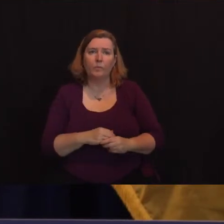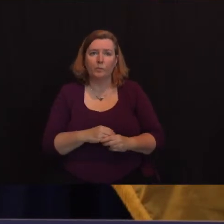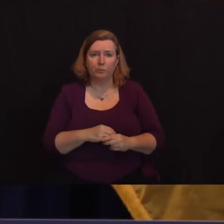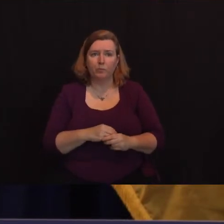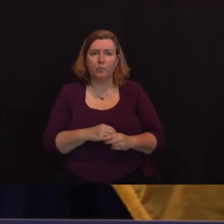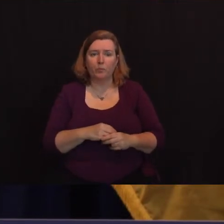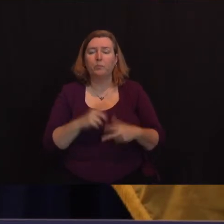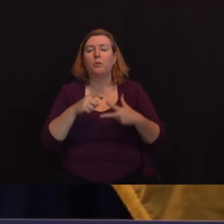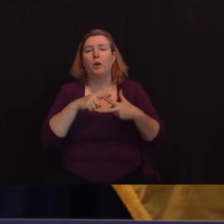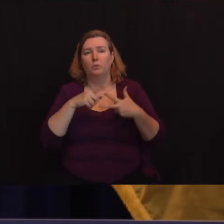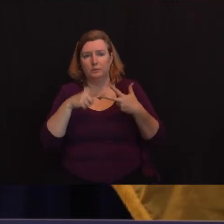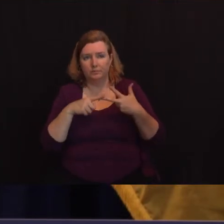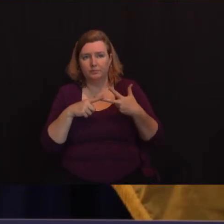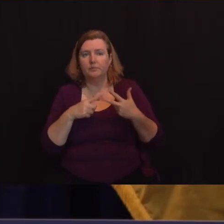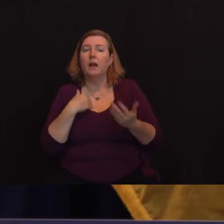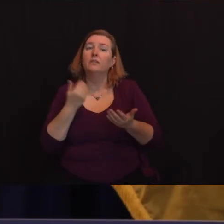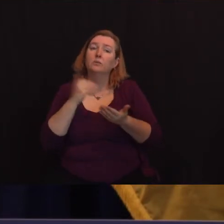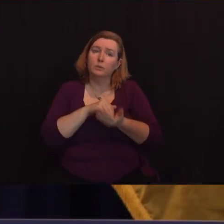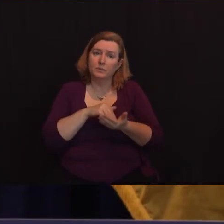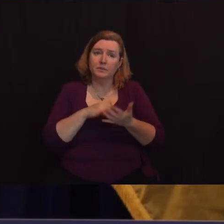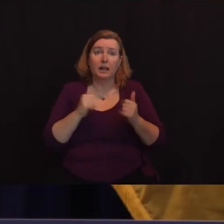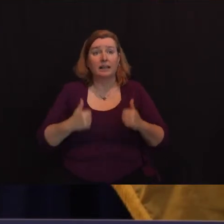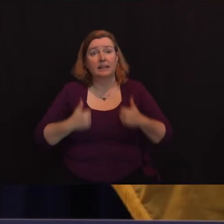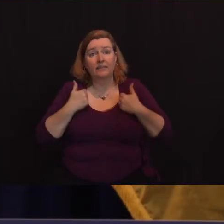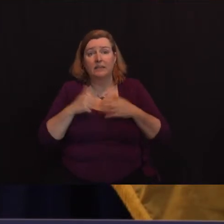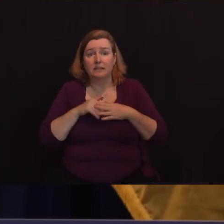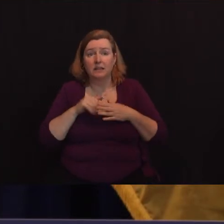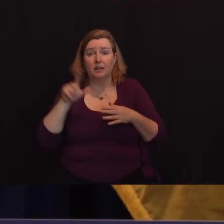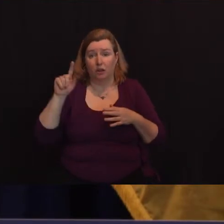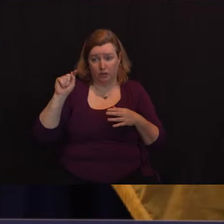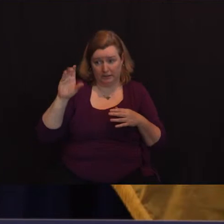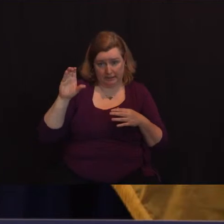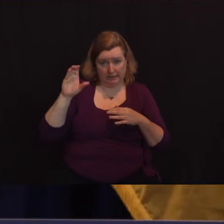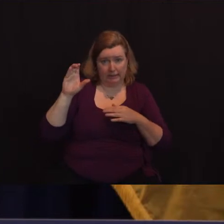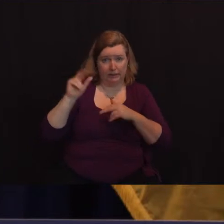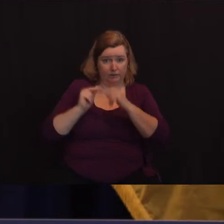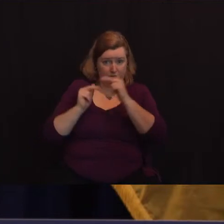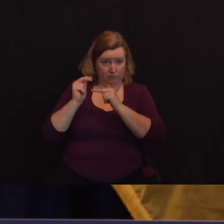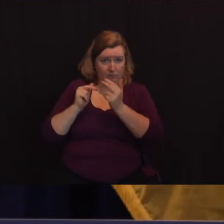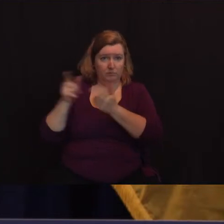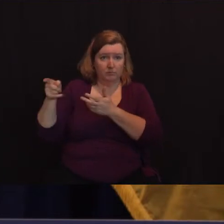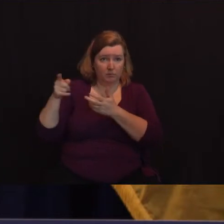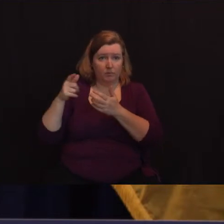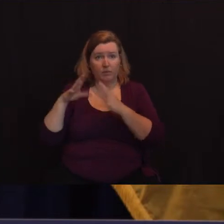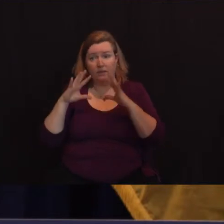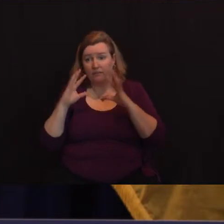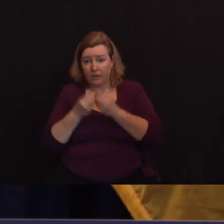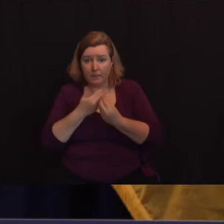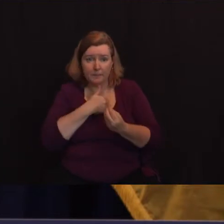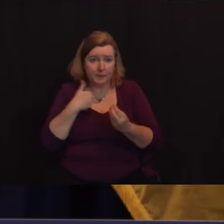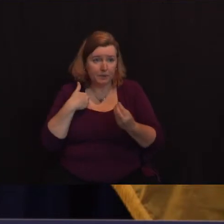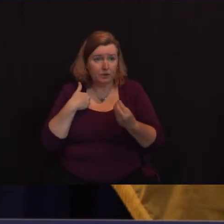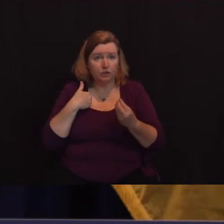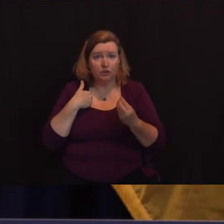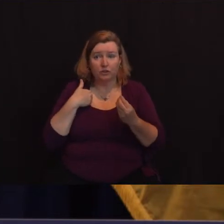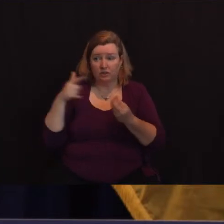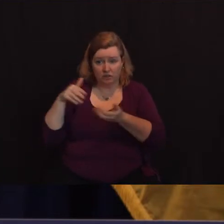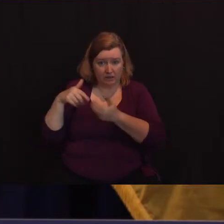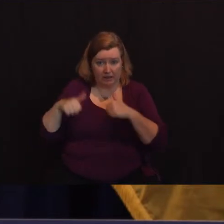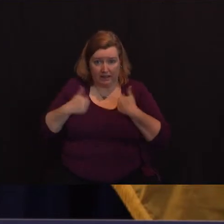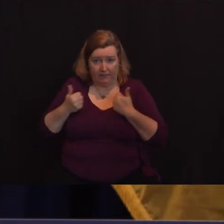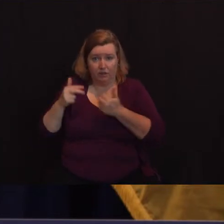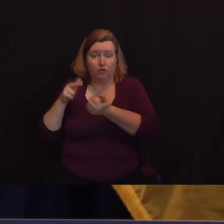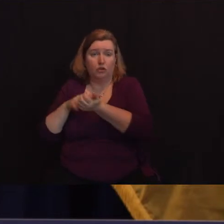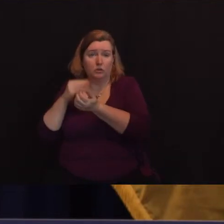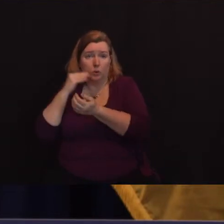If you're a resident in a long-term care facility, or you've got a family member in a long-term care facility, go to management and